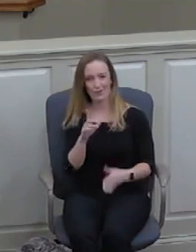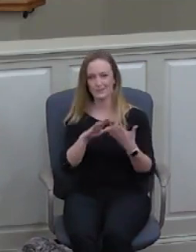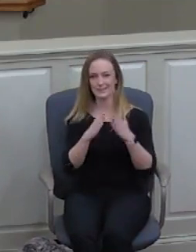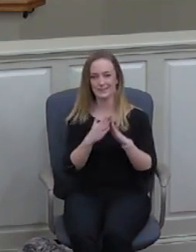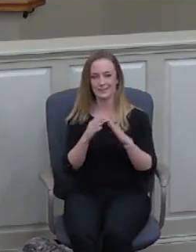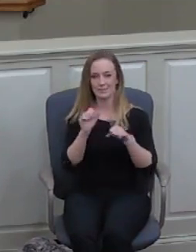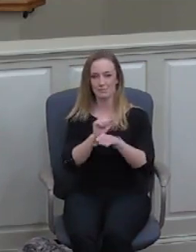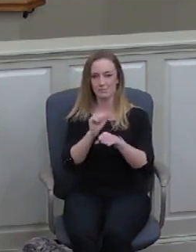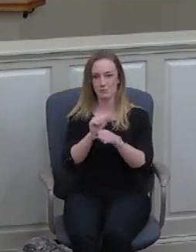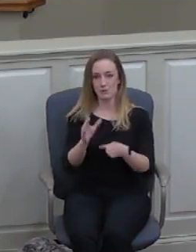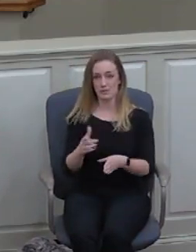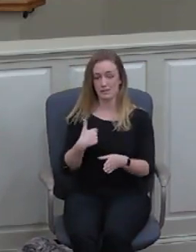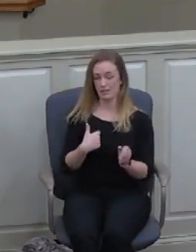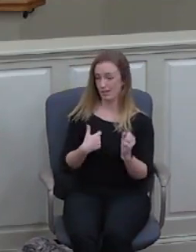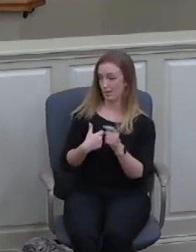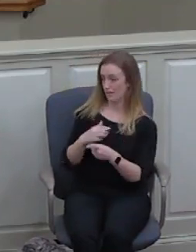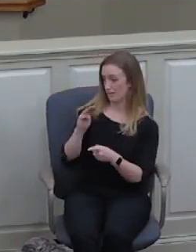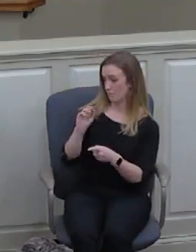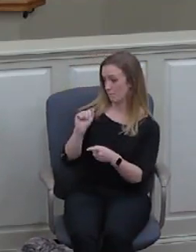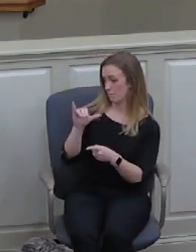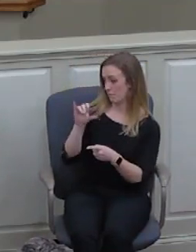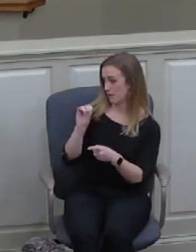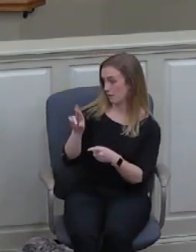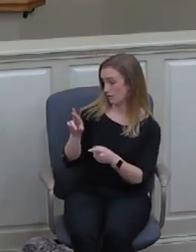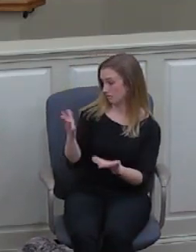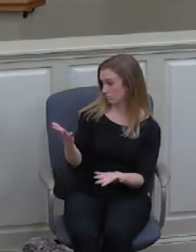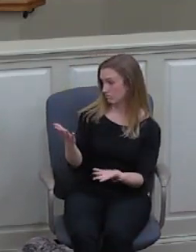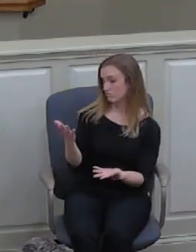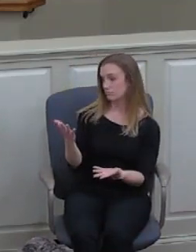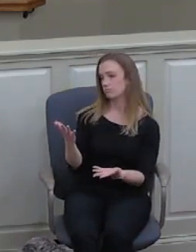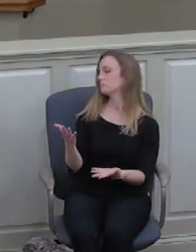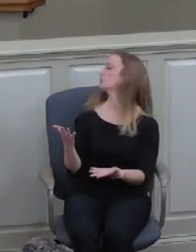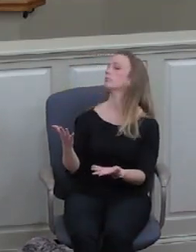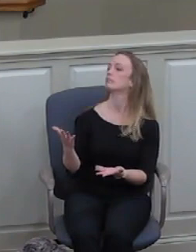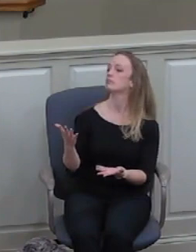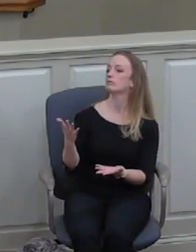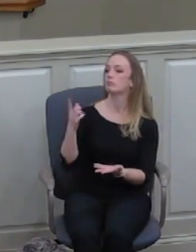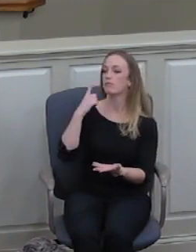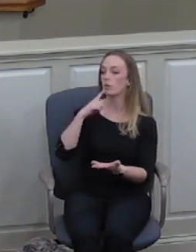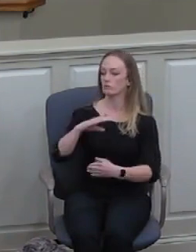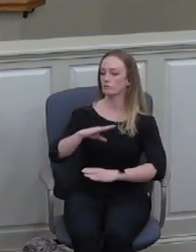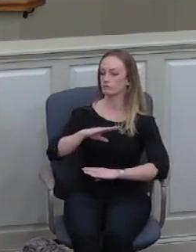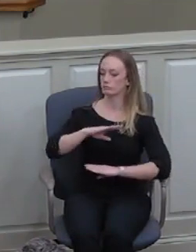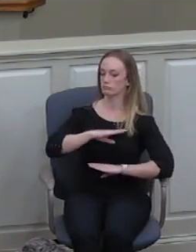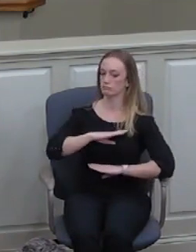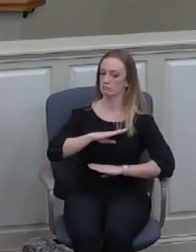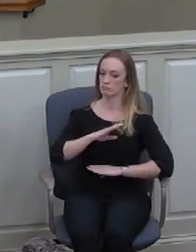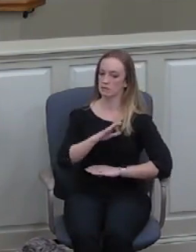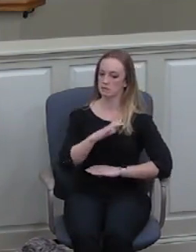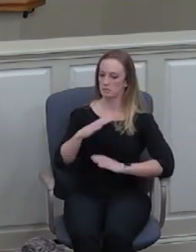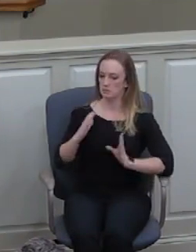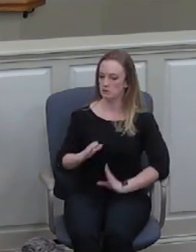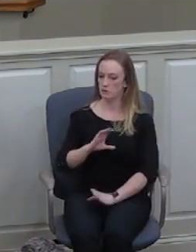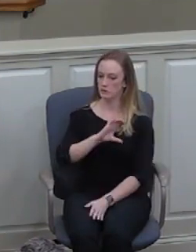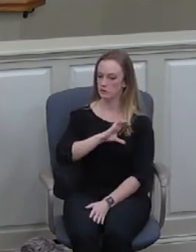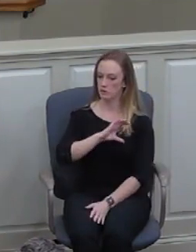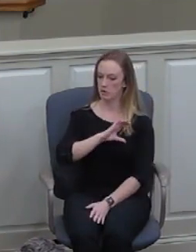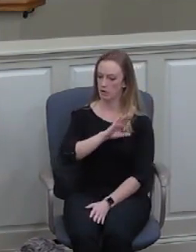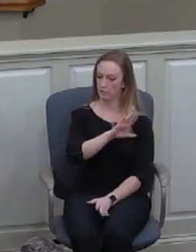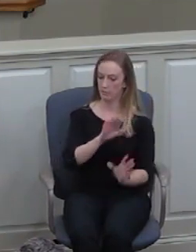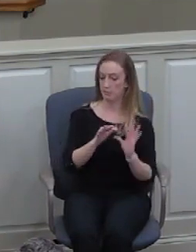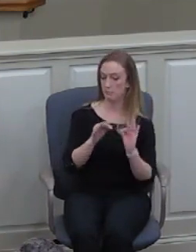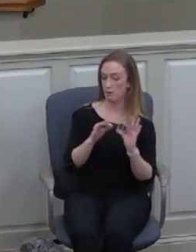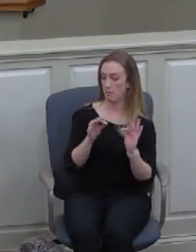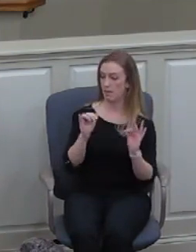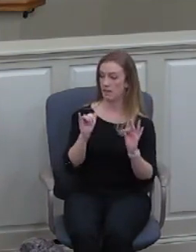I would ask the mayor to appease Commissioner Caudell's comments. If anybody that does want